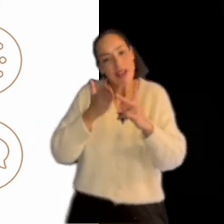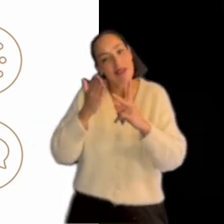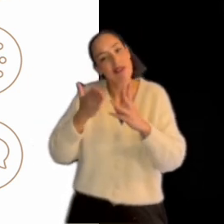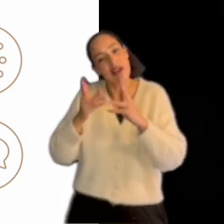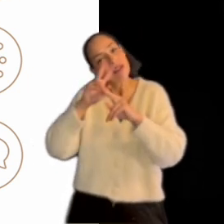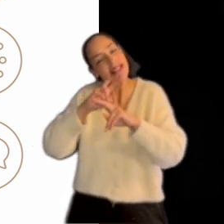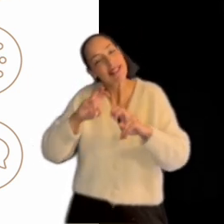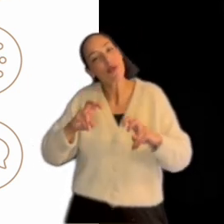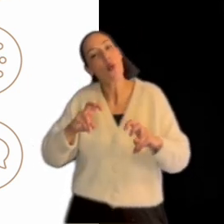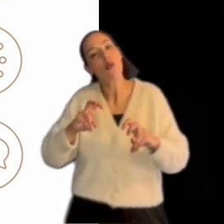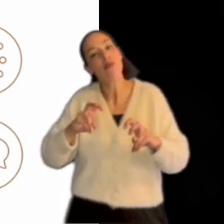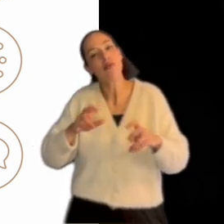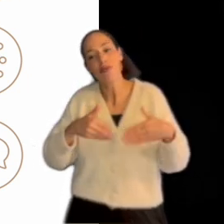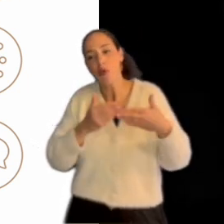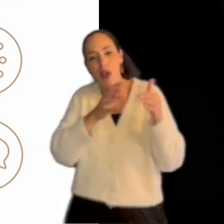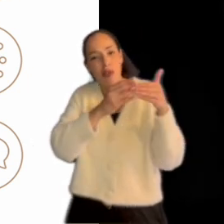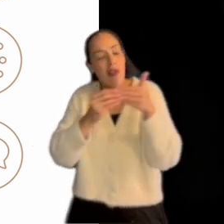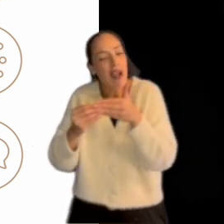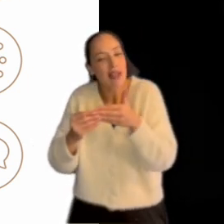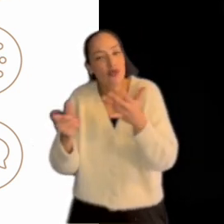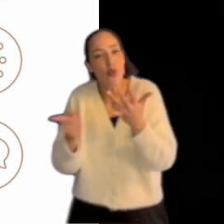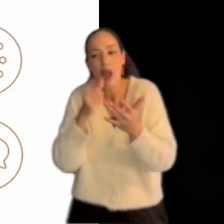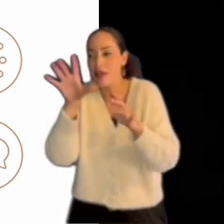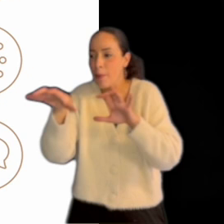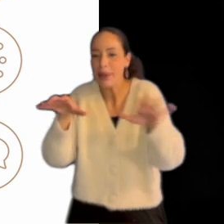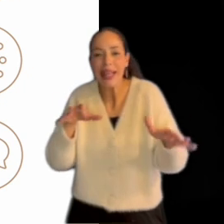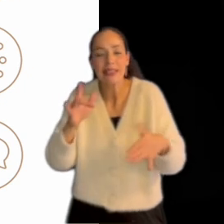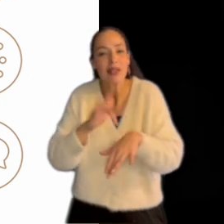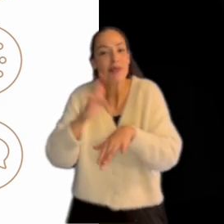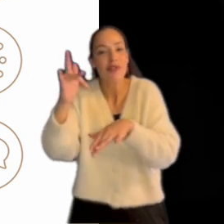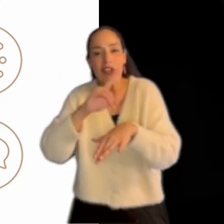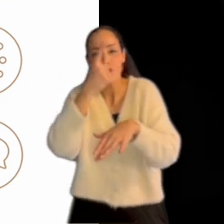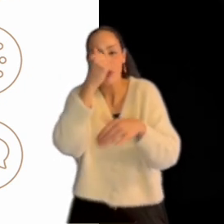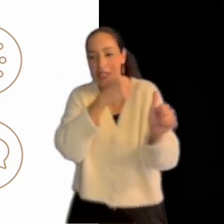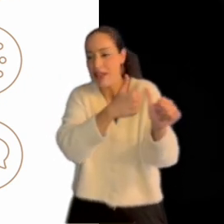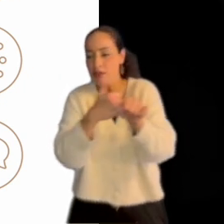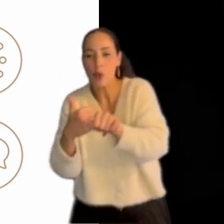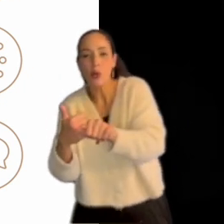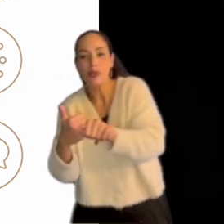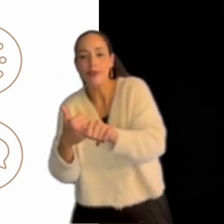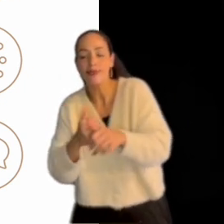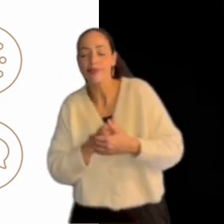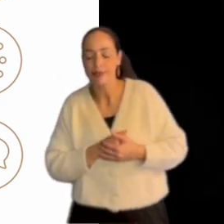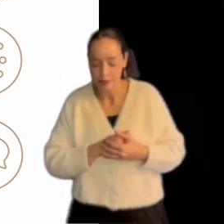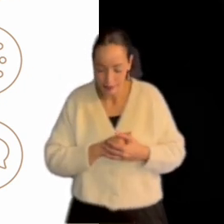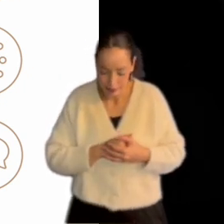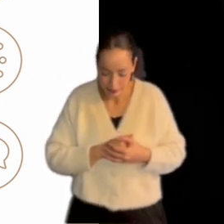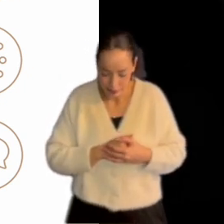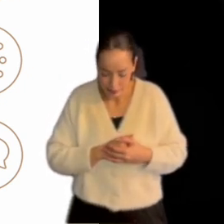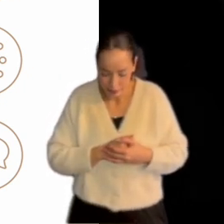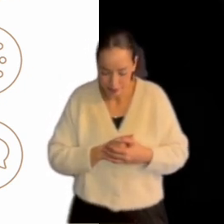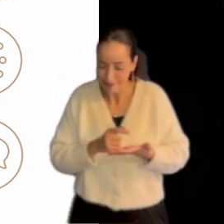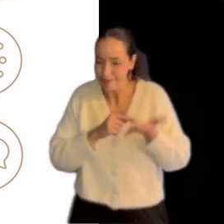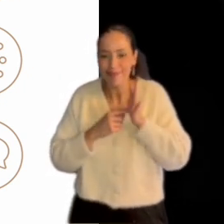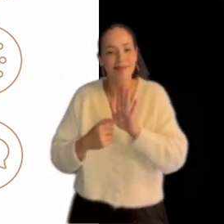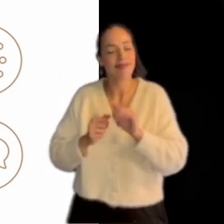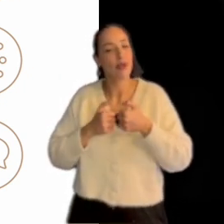allows us to demonstrate our compassion and empathy, and most critically, to meet someone where they actually are and to work from